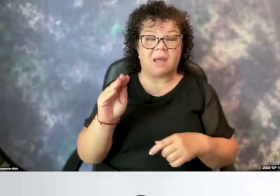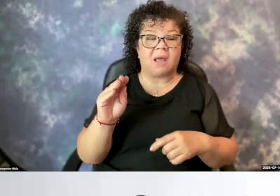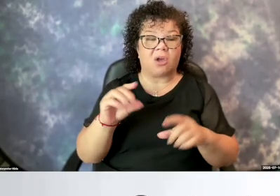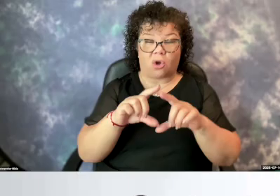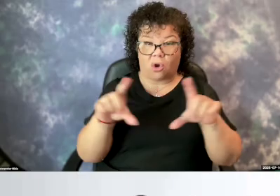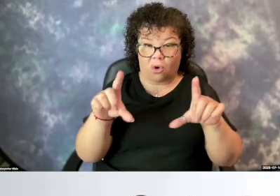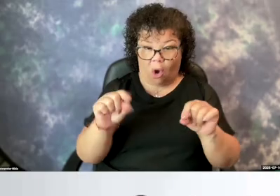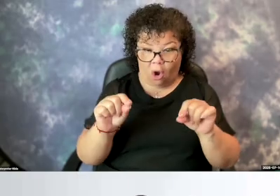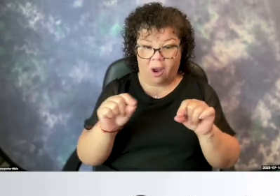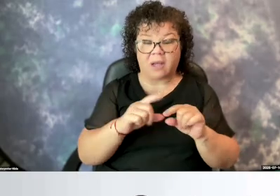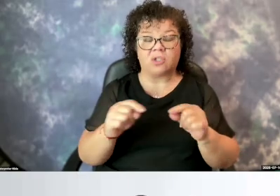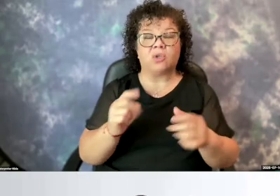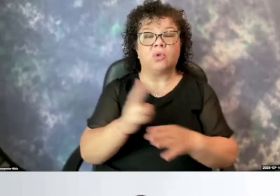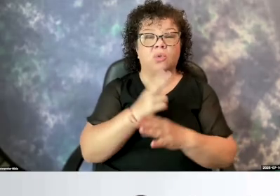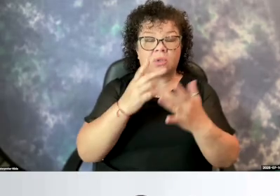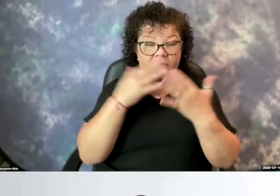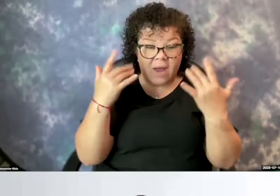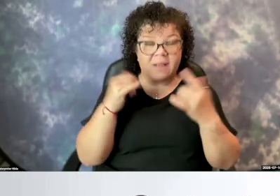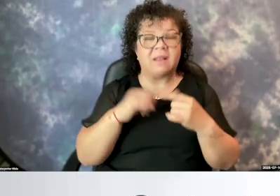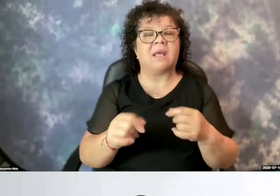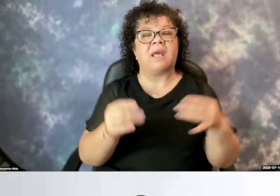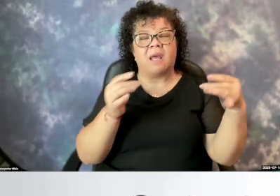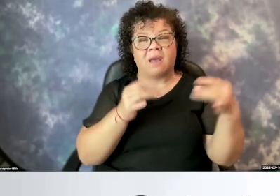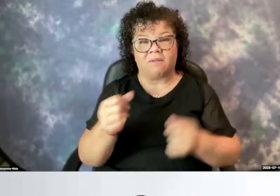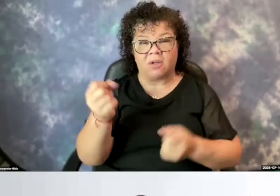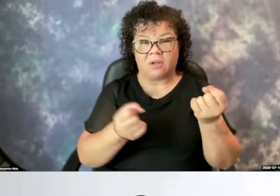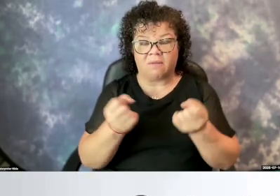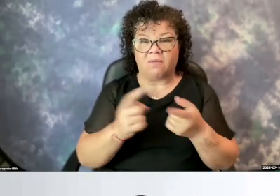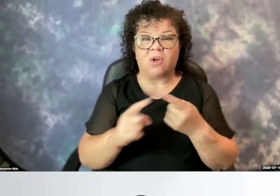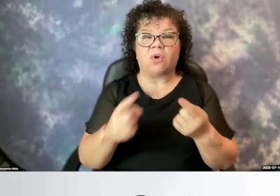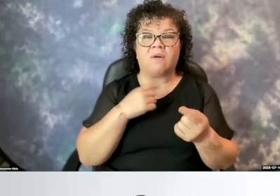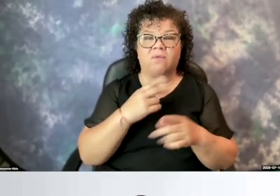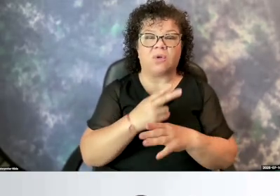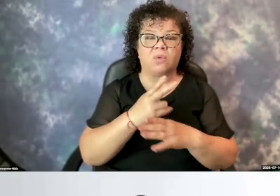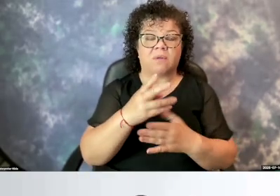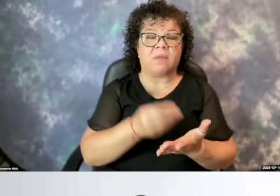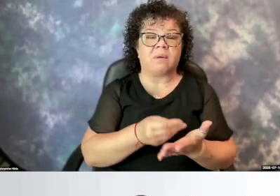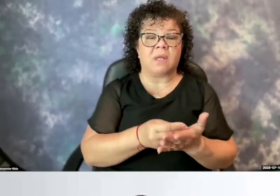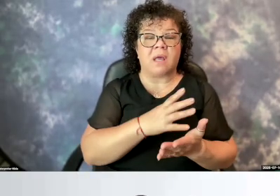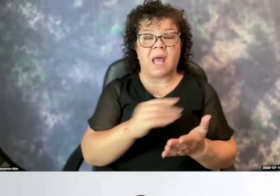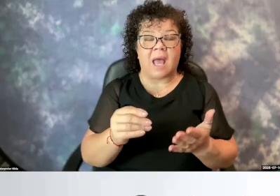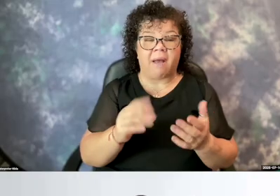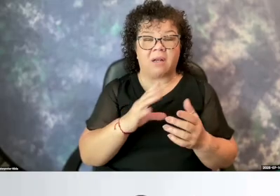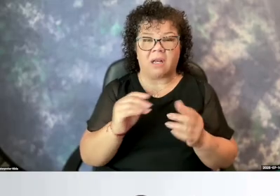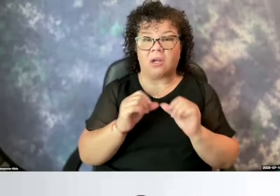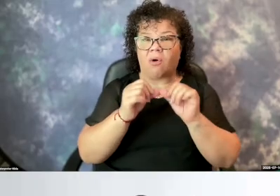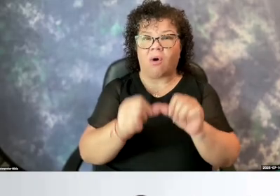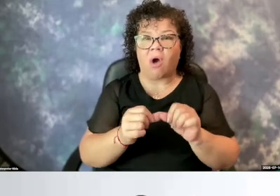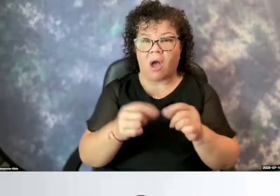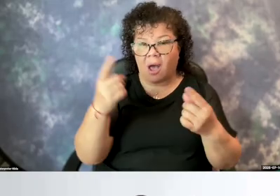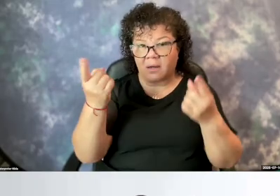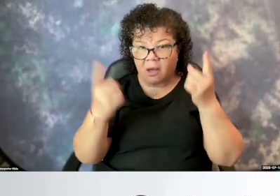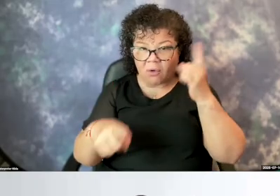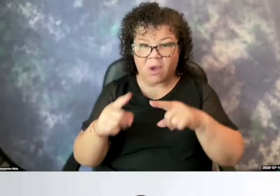project helped validate bank cards as an innovative, user-friendly, and efficient vehicle for distribution of